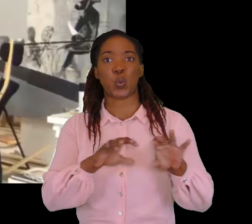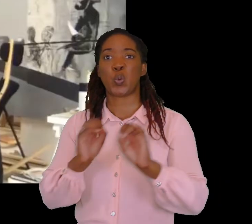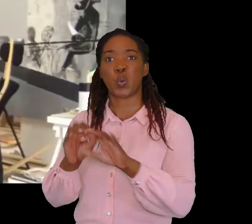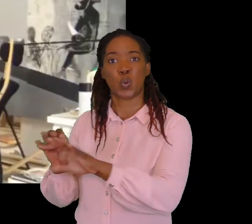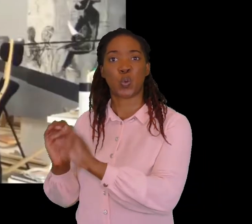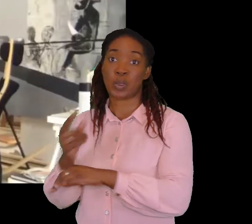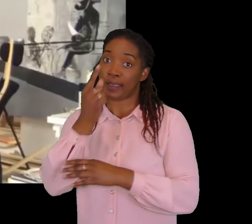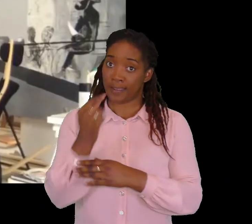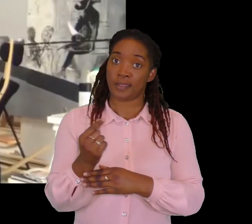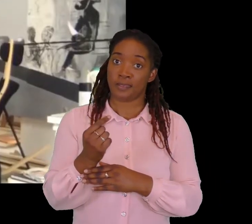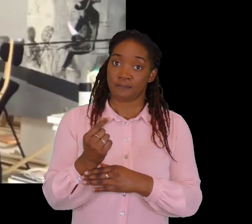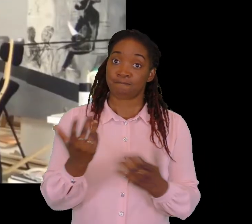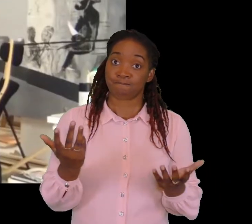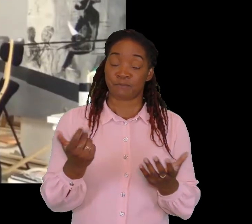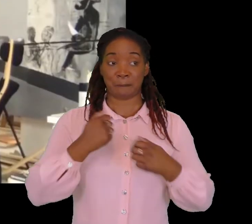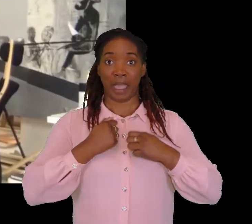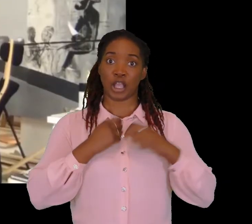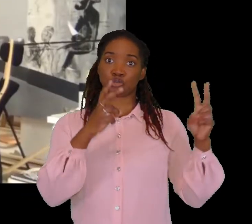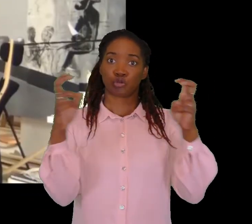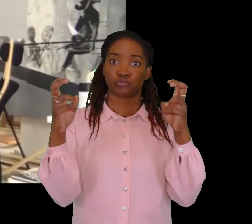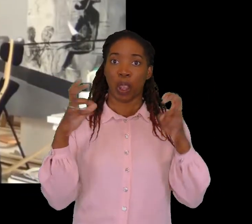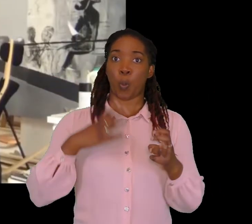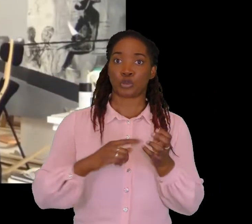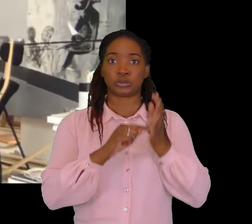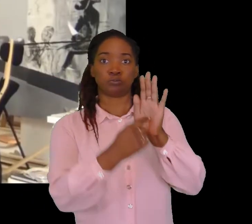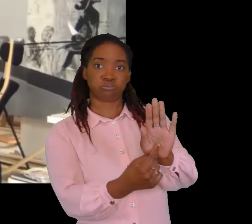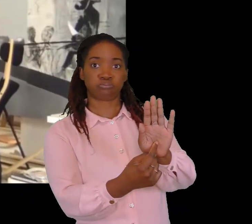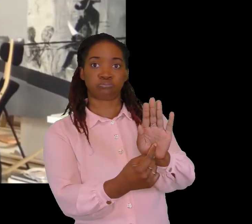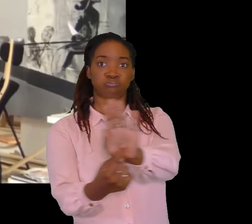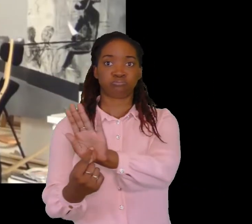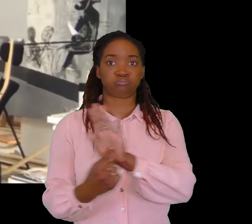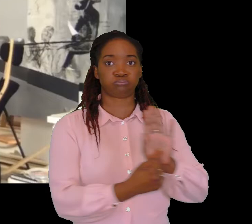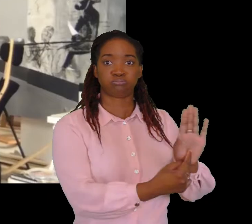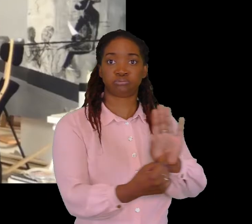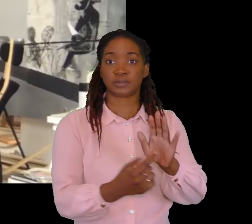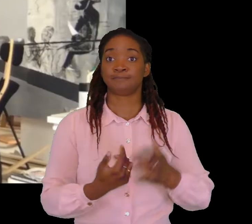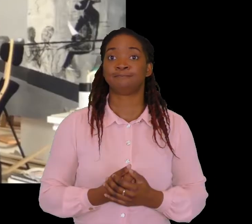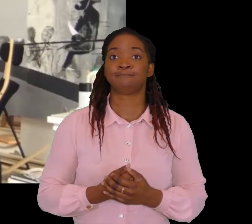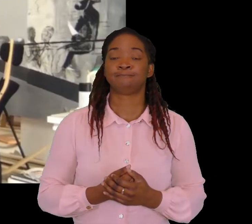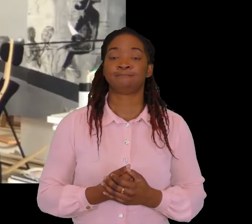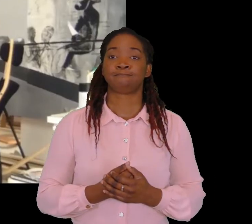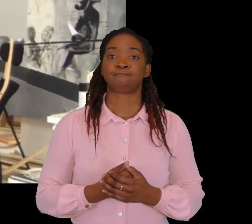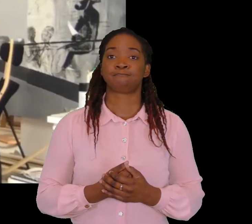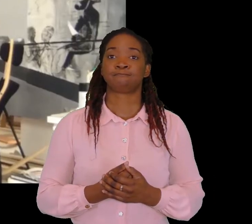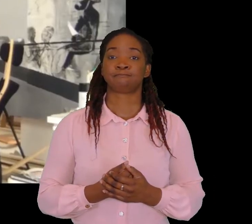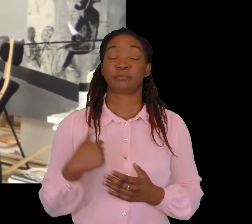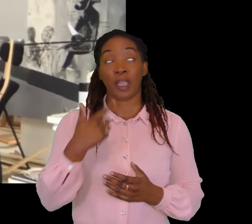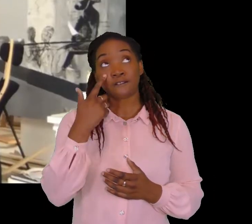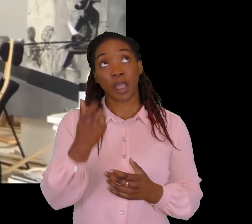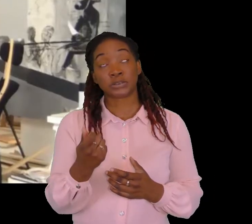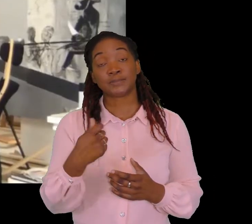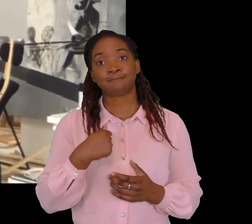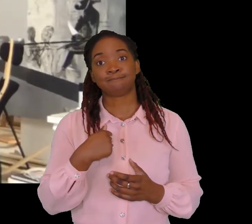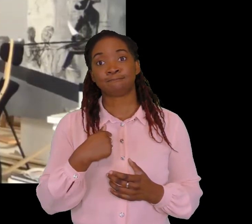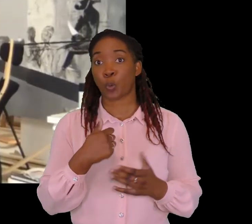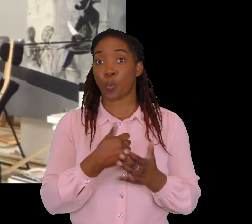of set of subject matter that they choose to curate. And I find that